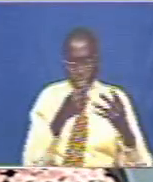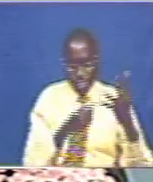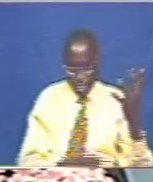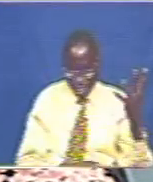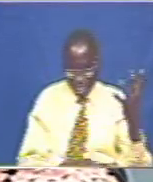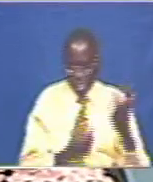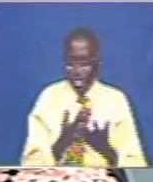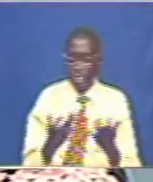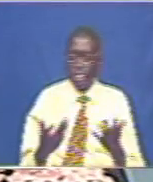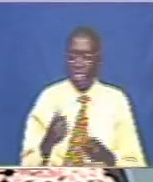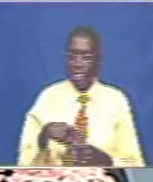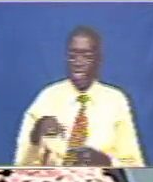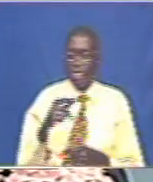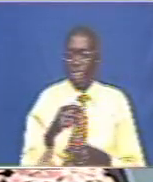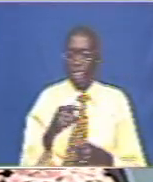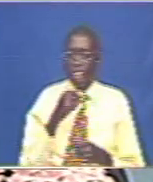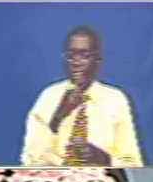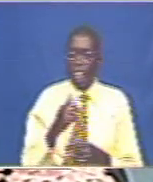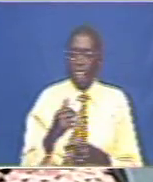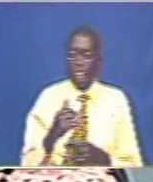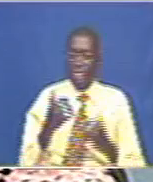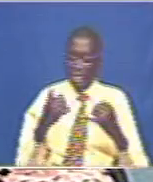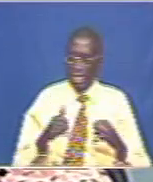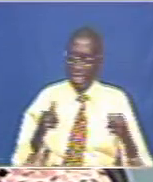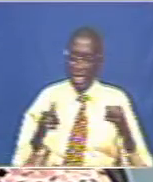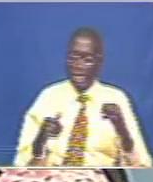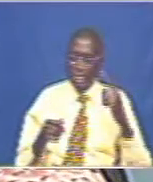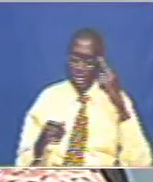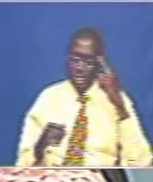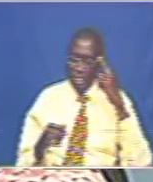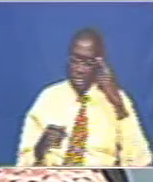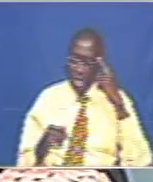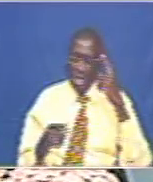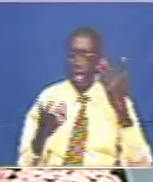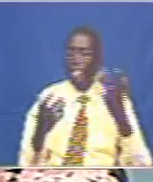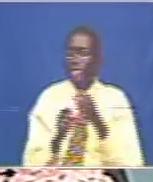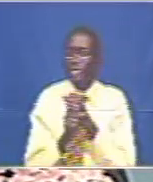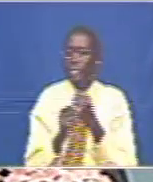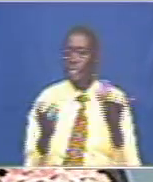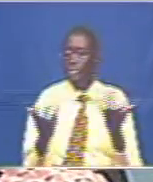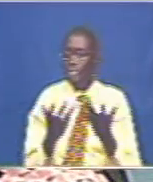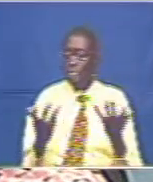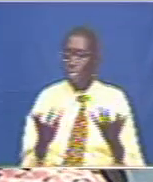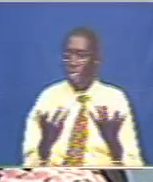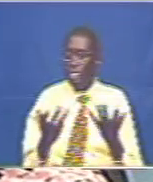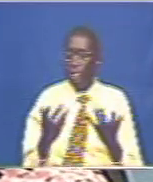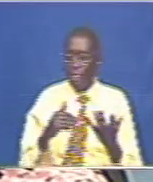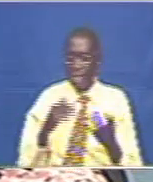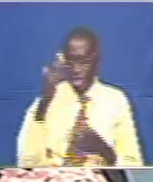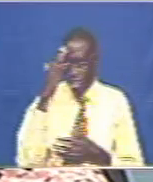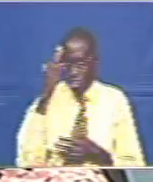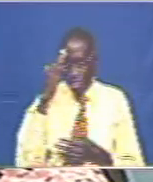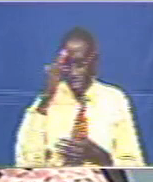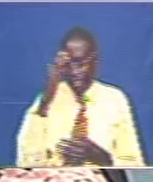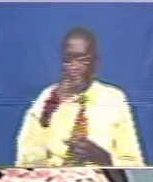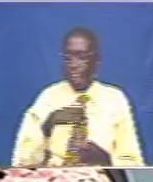that we don't keep maybe trying to imagine what are we supposed to be doing, who is doing what, who is not doing what. Mm-hmm. And